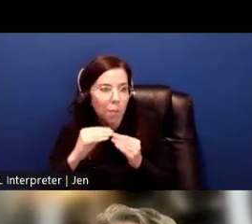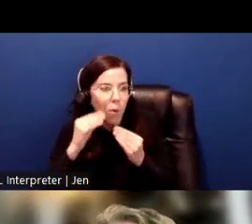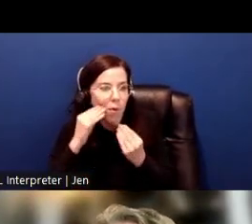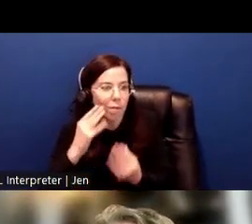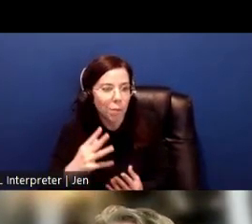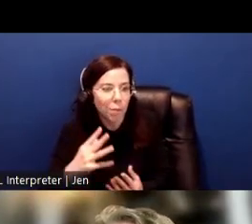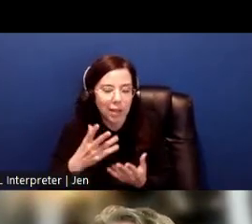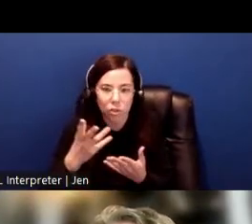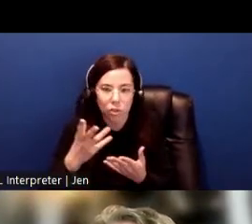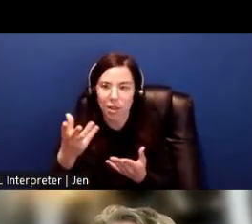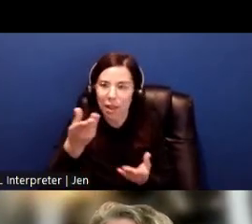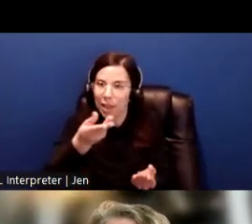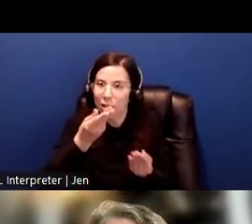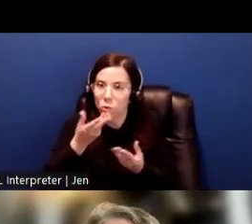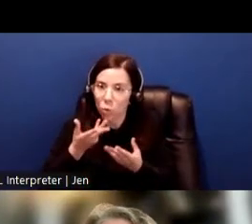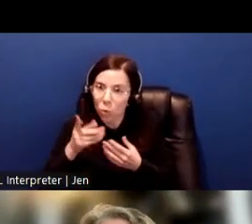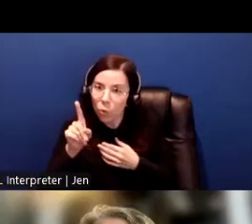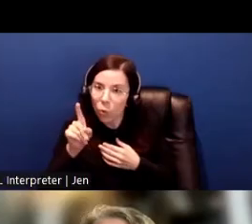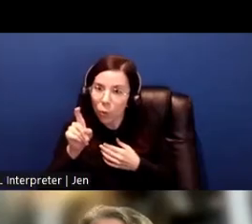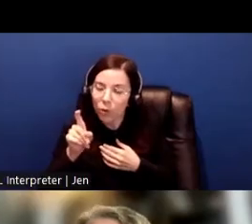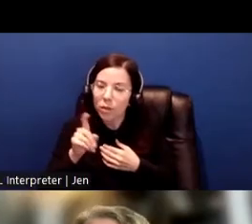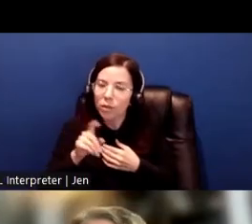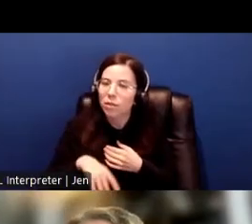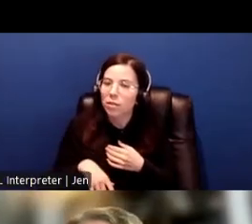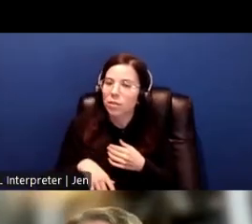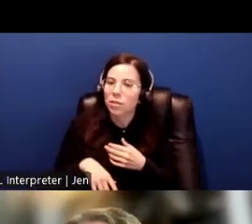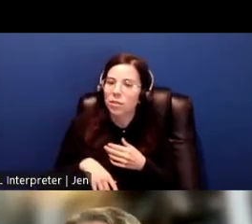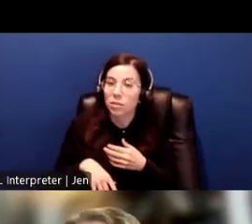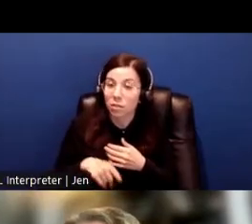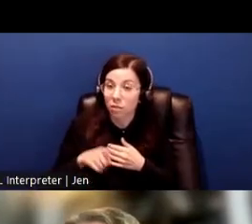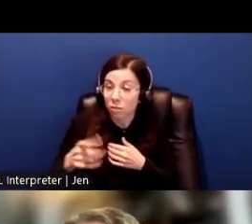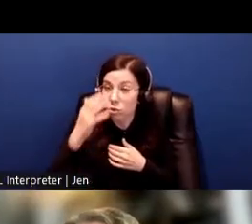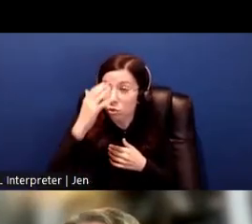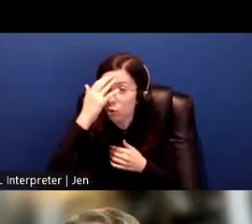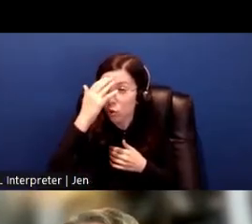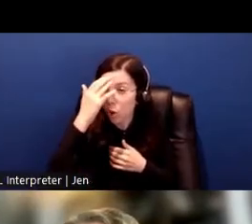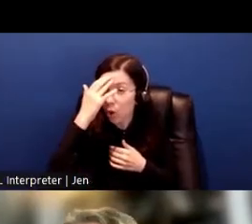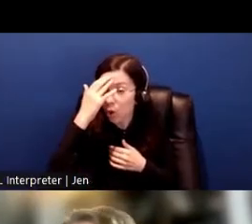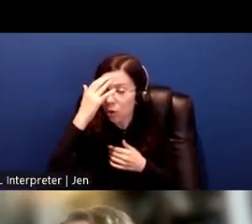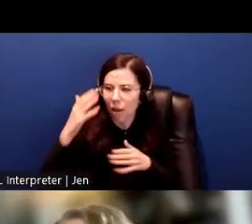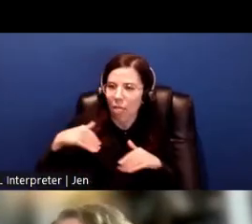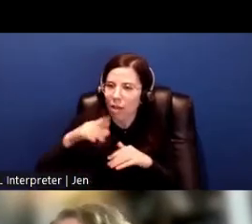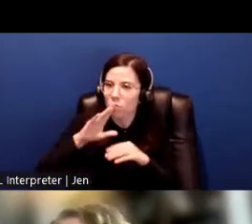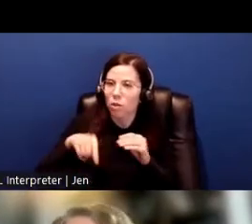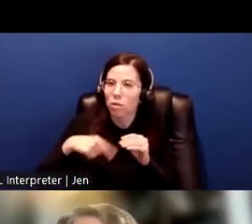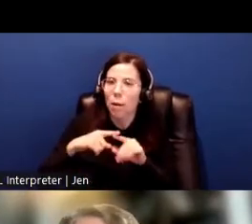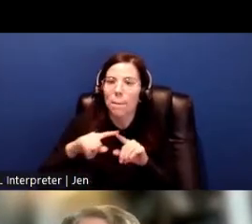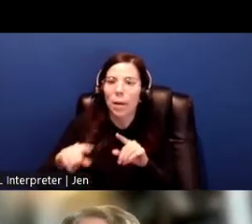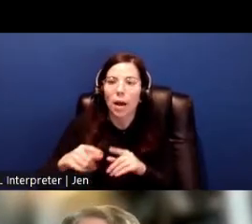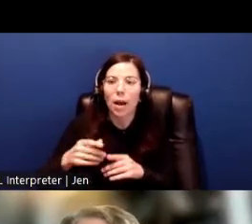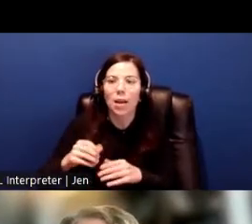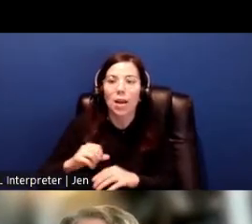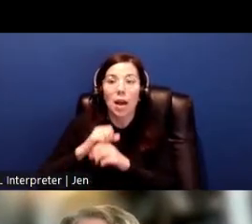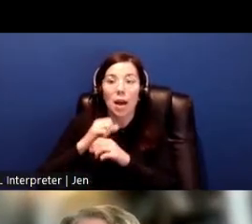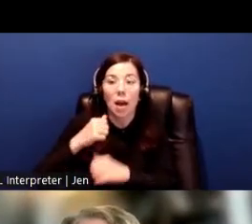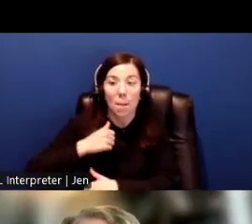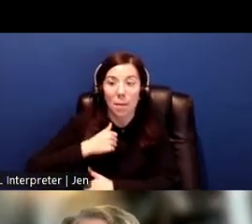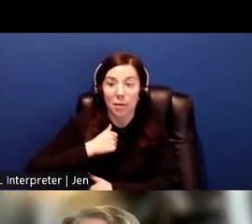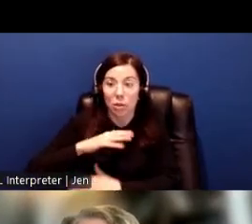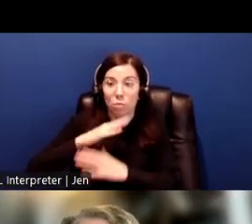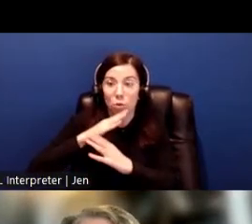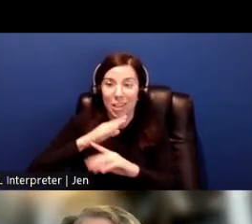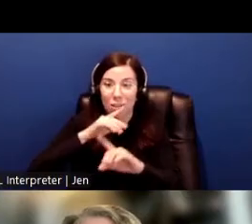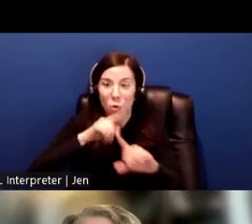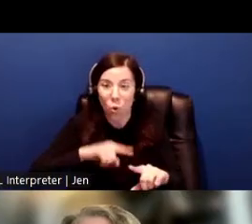that she was provided? And is there, to her knowledge, what's called we haven't talked about this, a military protective order in place?